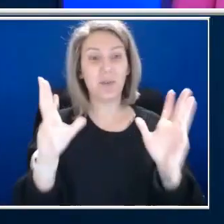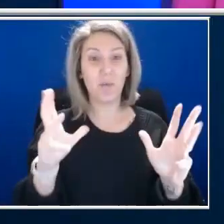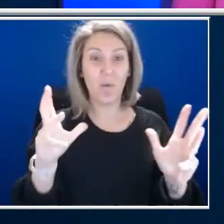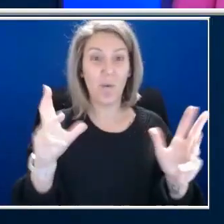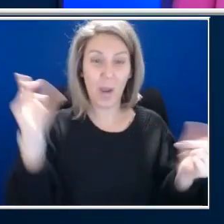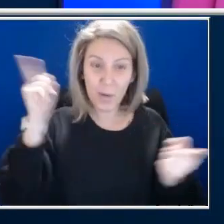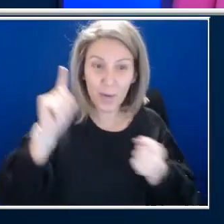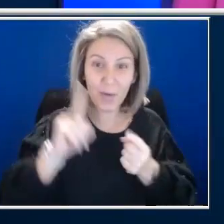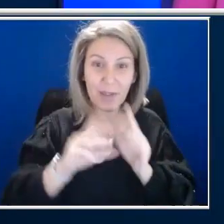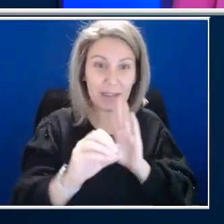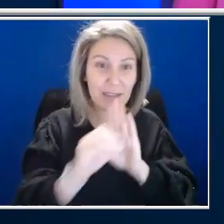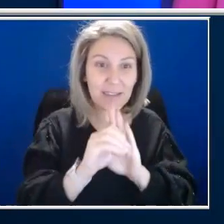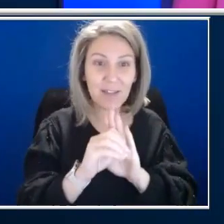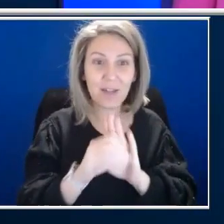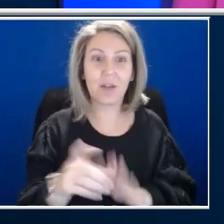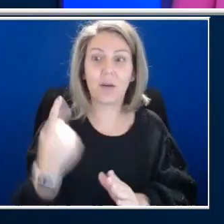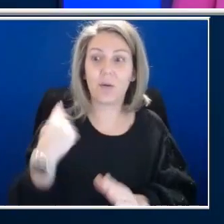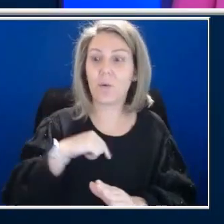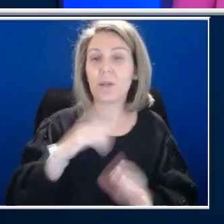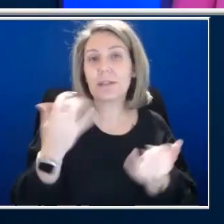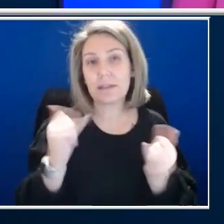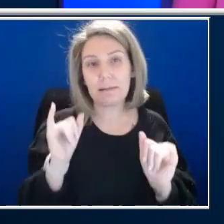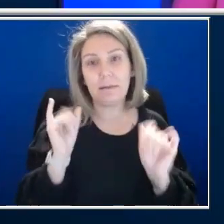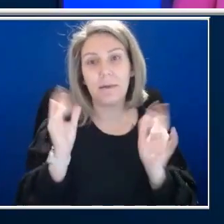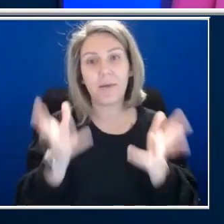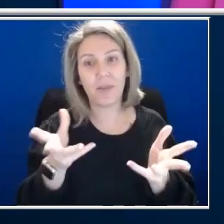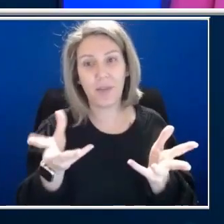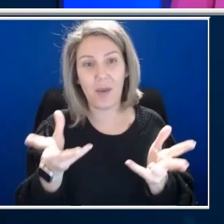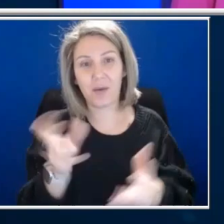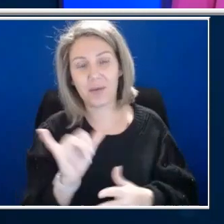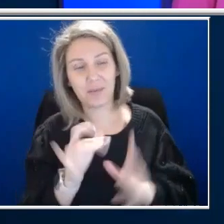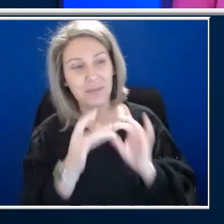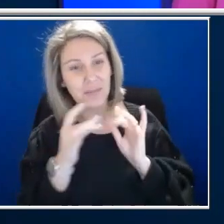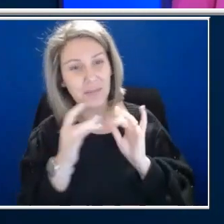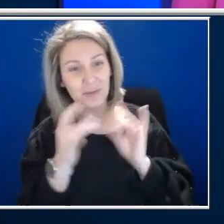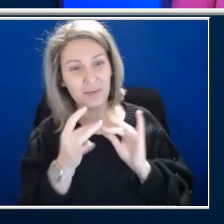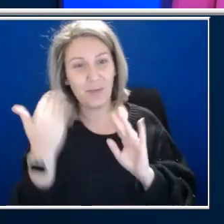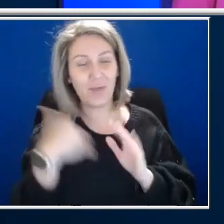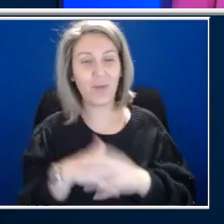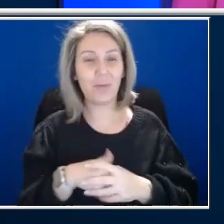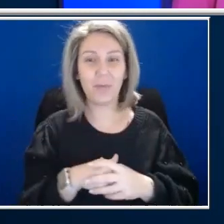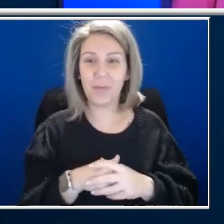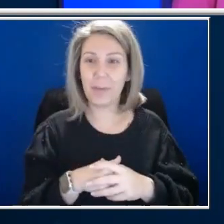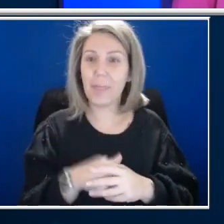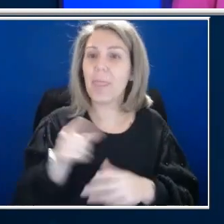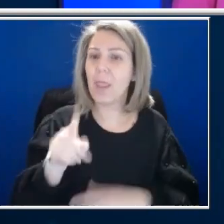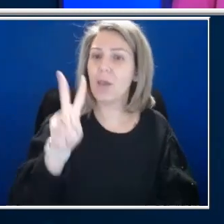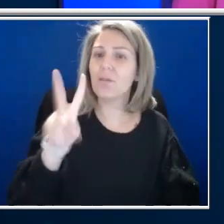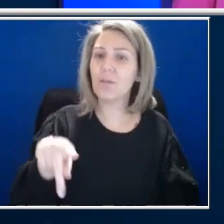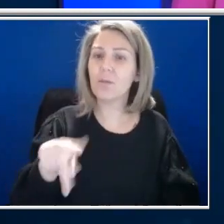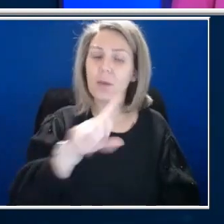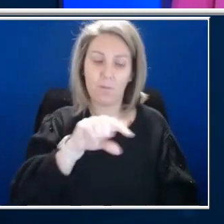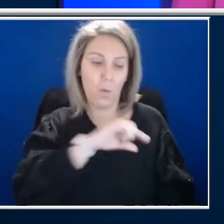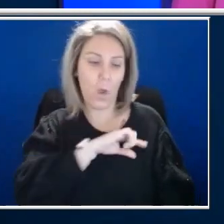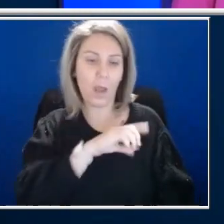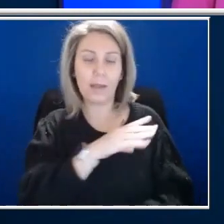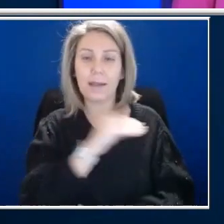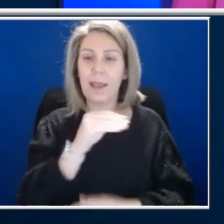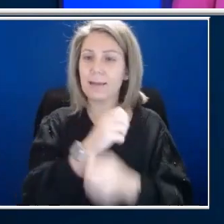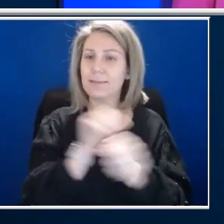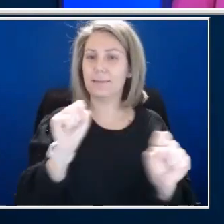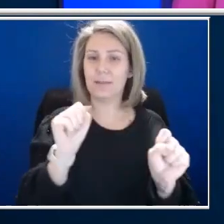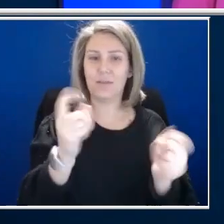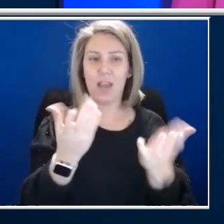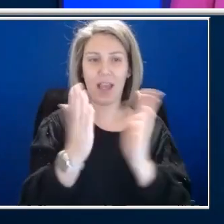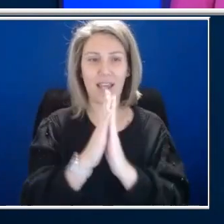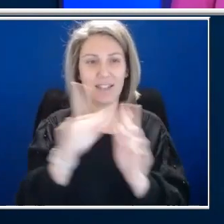some point. Yeah, we're still there, as we were just talking before we went on. Okay, so you are VP of Quality and Safety. So I want to ask you about a minor